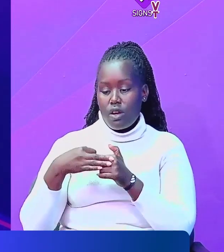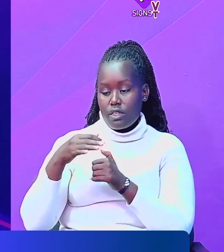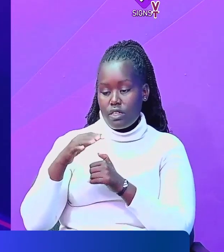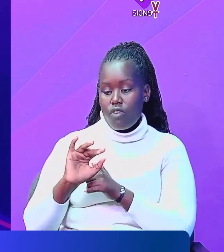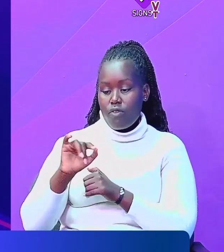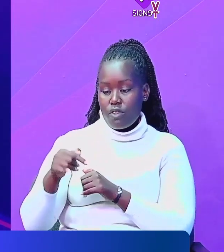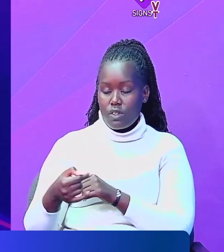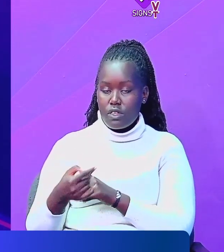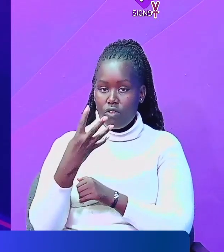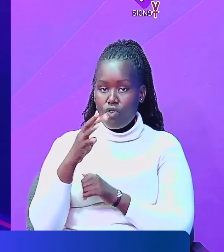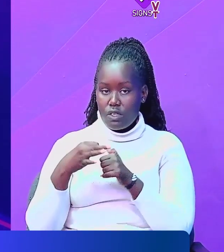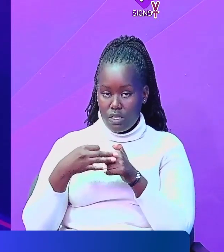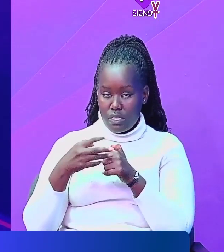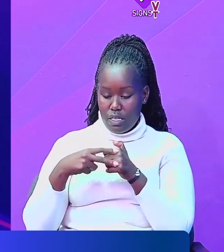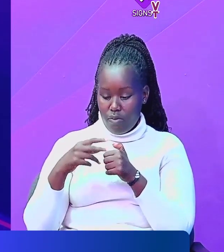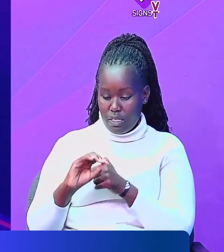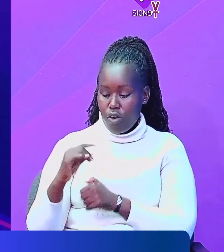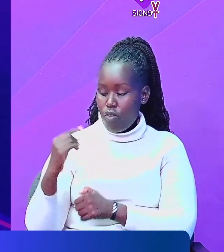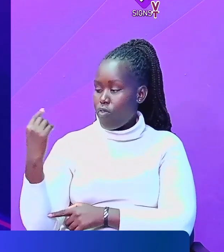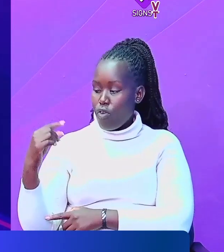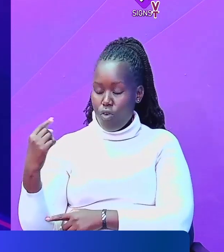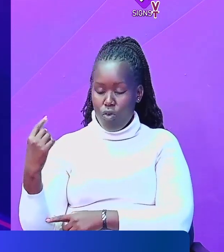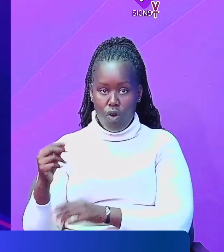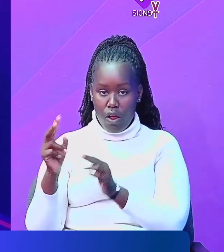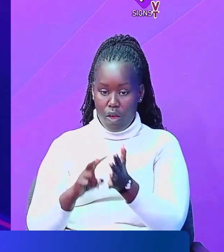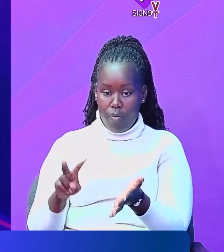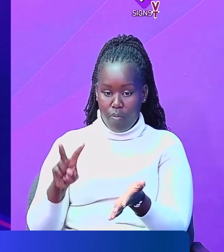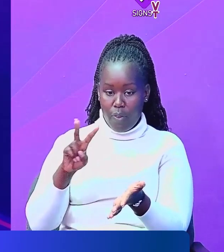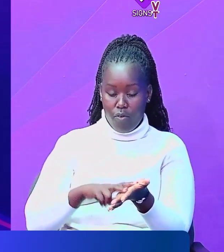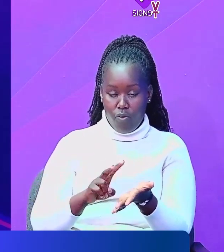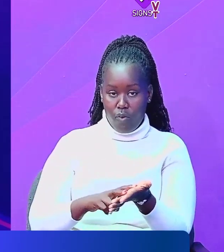1,285,470 ounces of gold, and they are valued at about